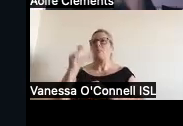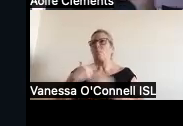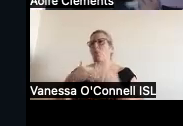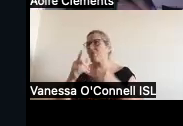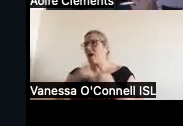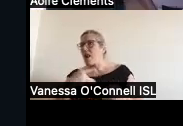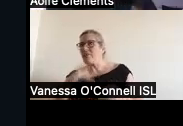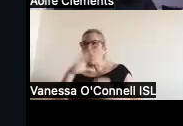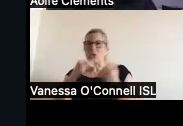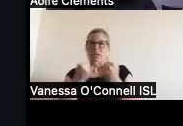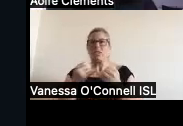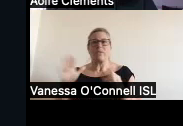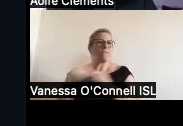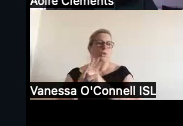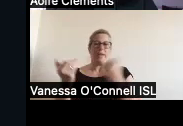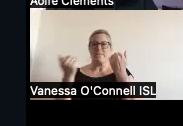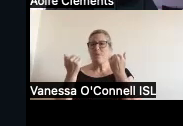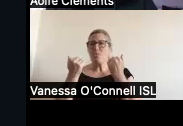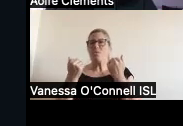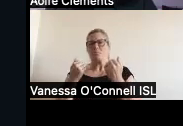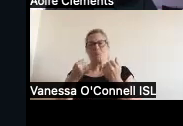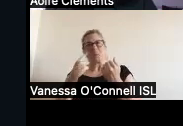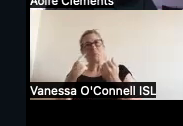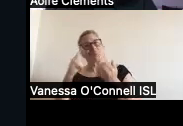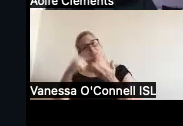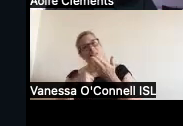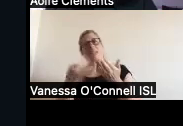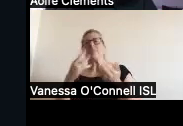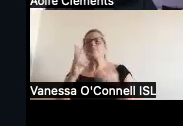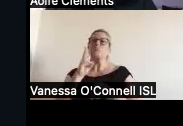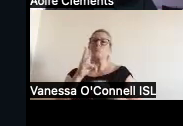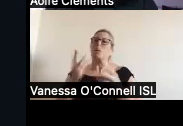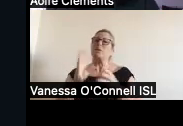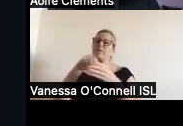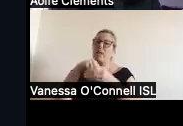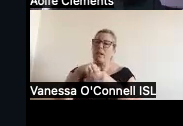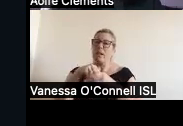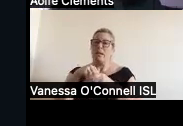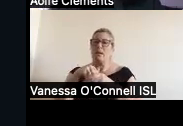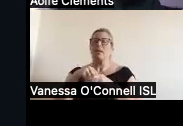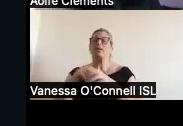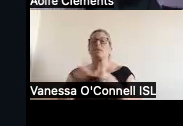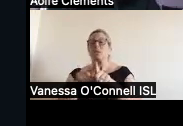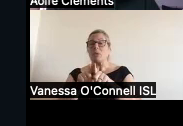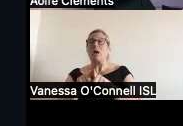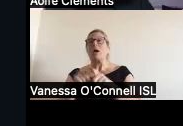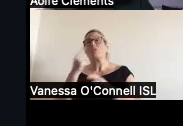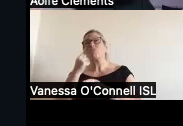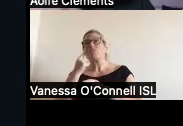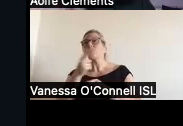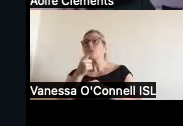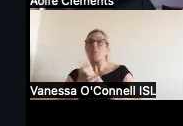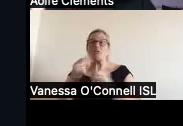informed or like, yes, this is exactly what I want to do. And then we kind of move on to utilizing the media, using